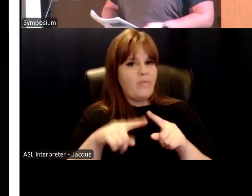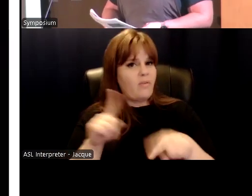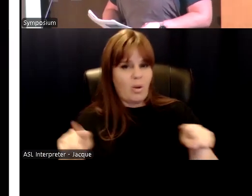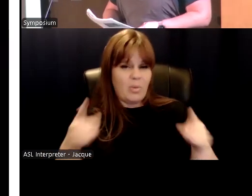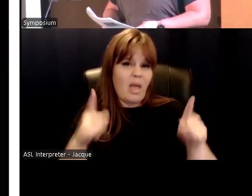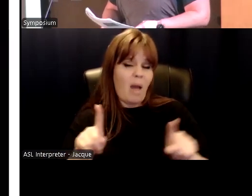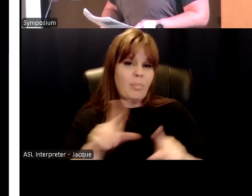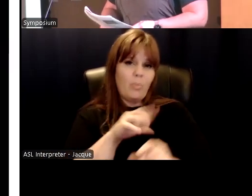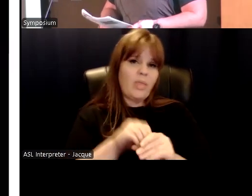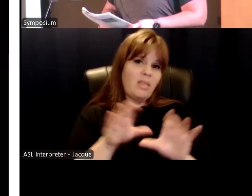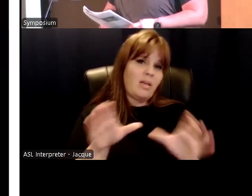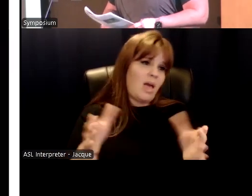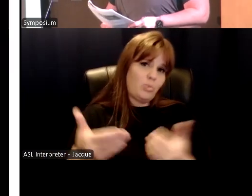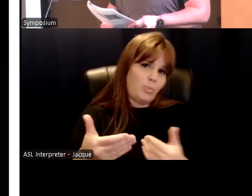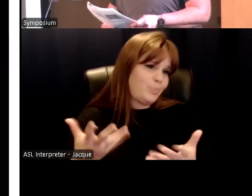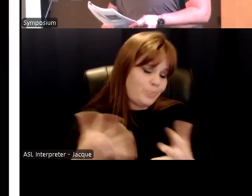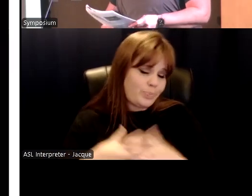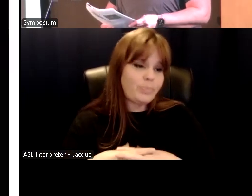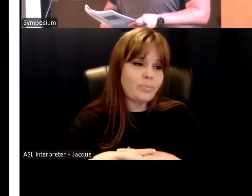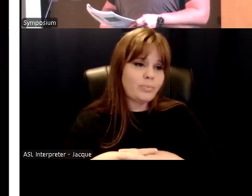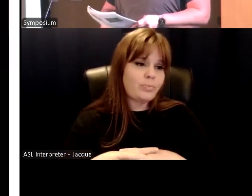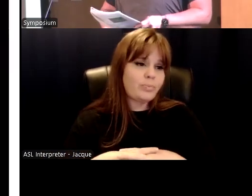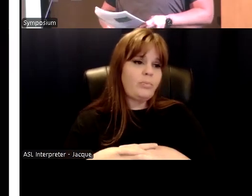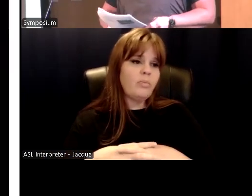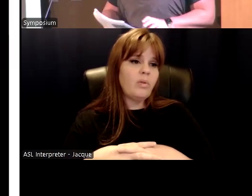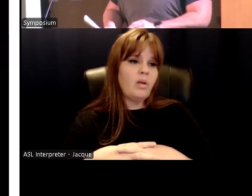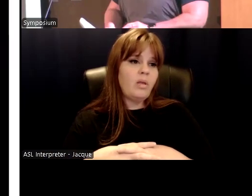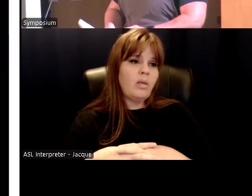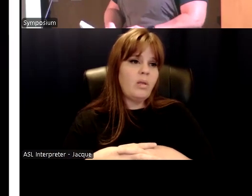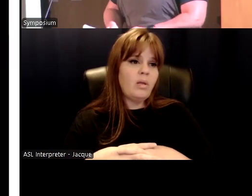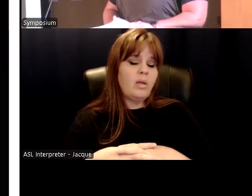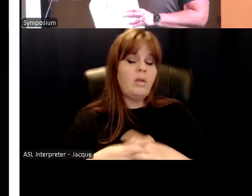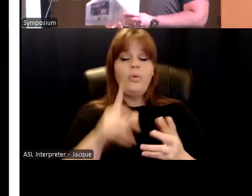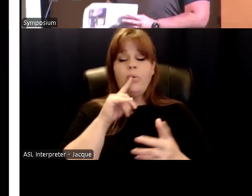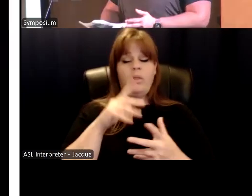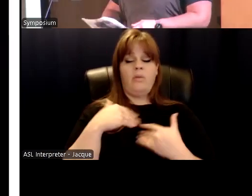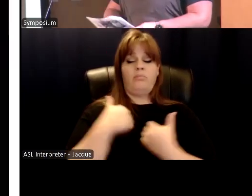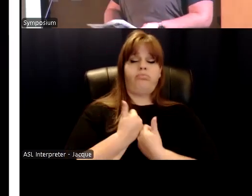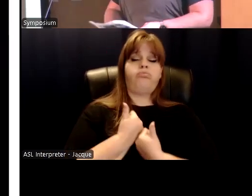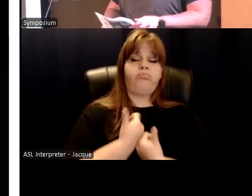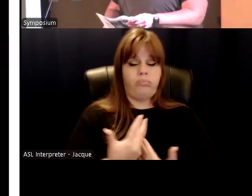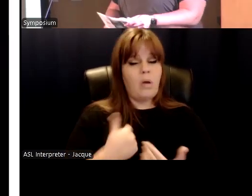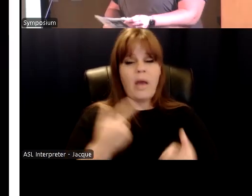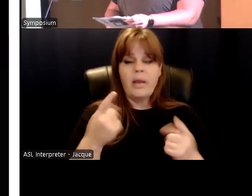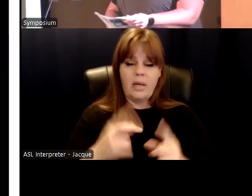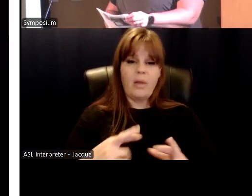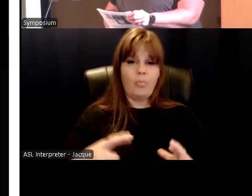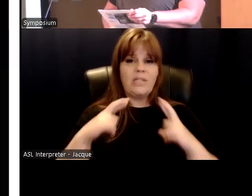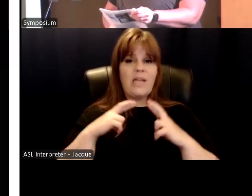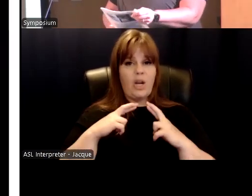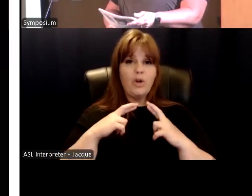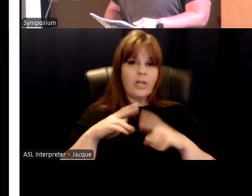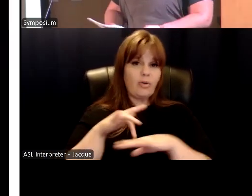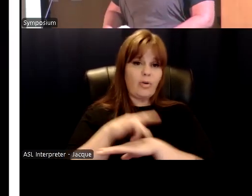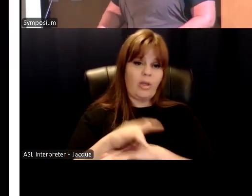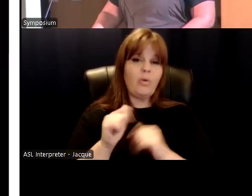school classroom throughout the day. So it took a lot out of me. And I ultimately ended up retiring early